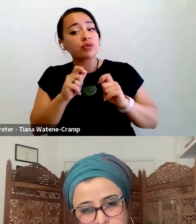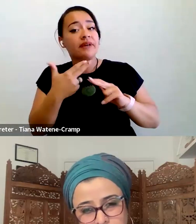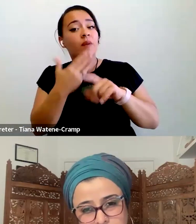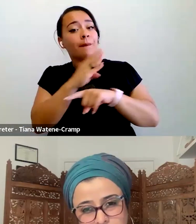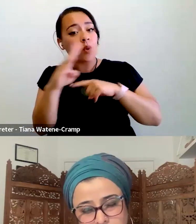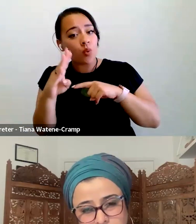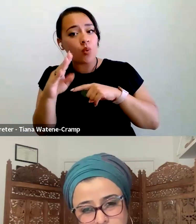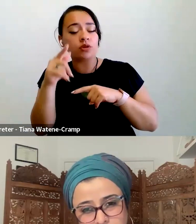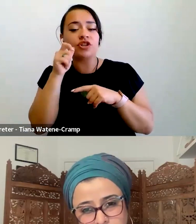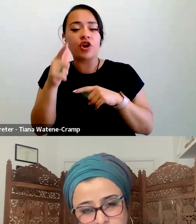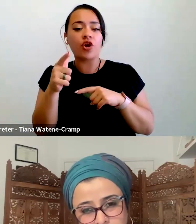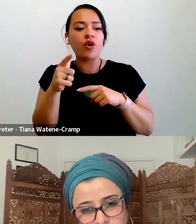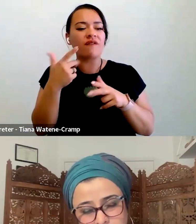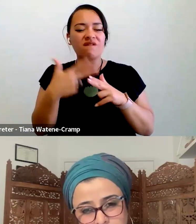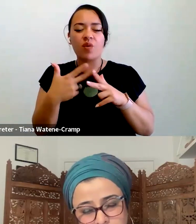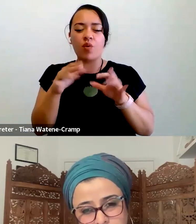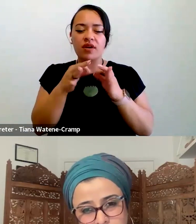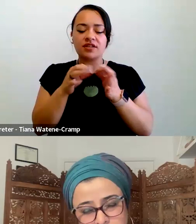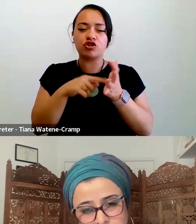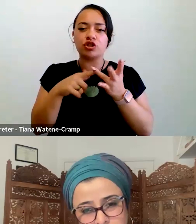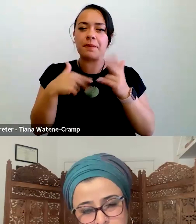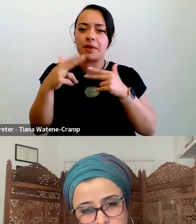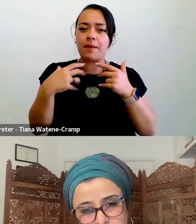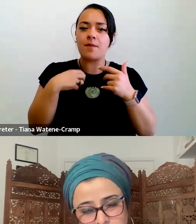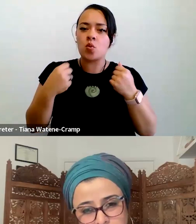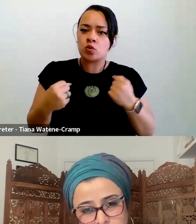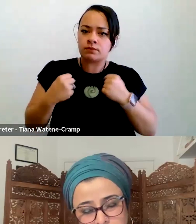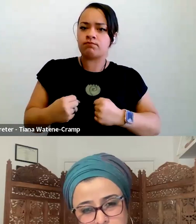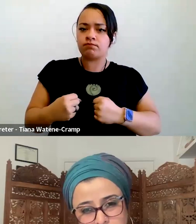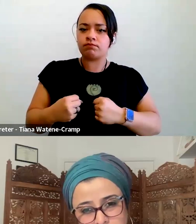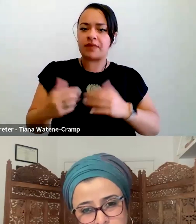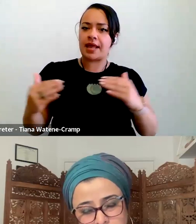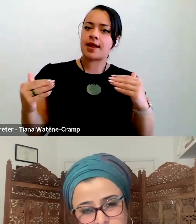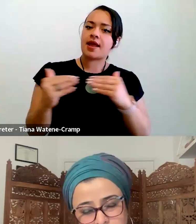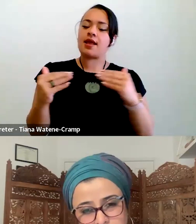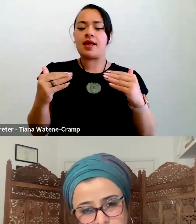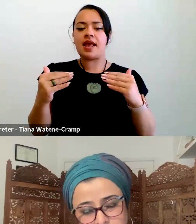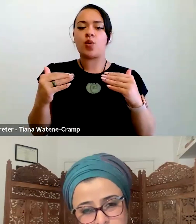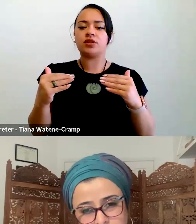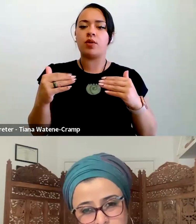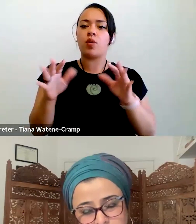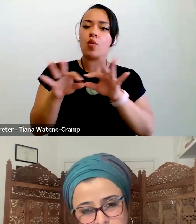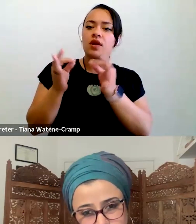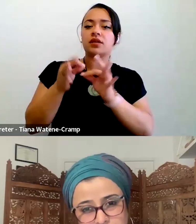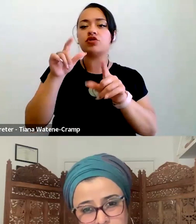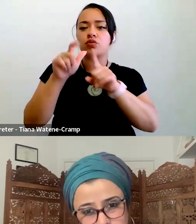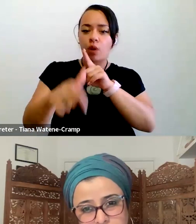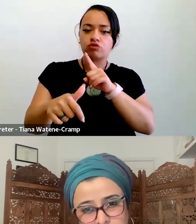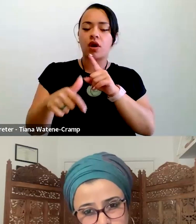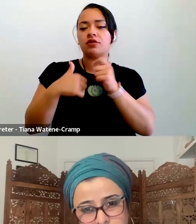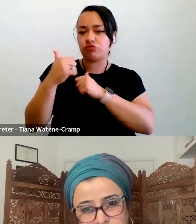you know, build more robust and kind of equitable organizational cultures and